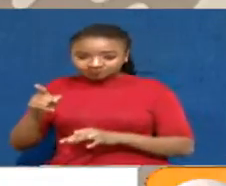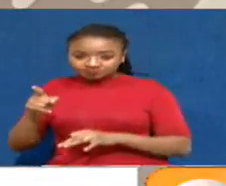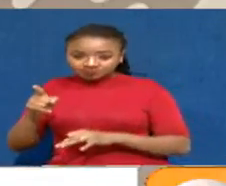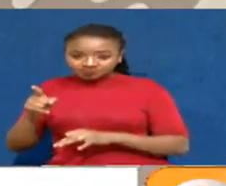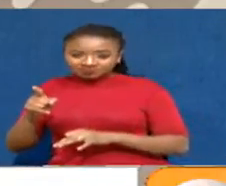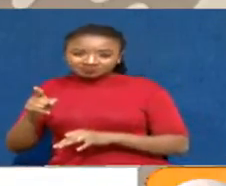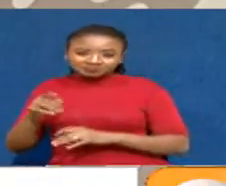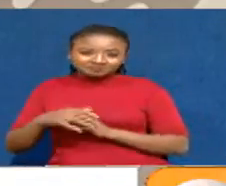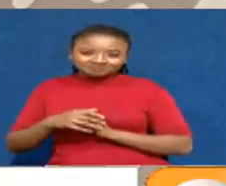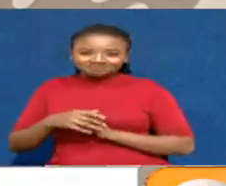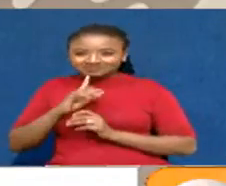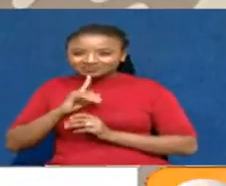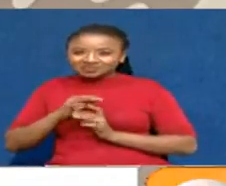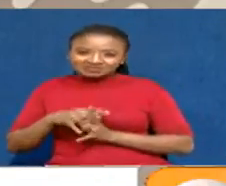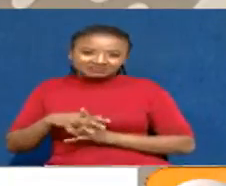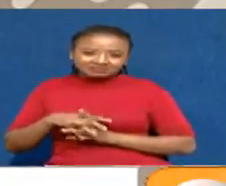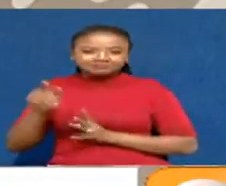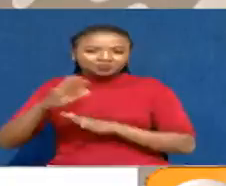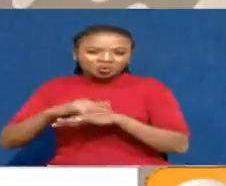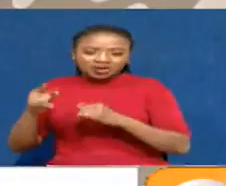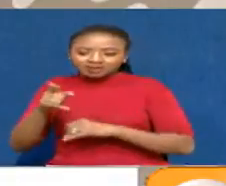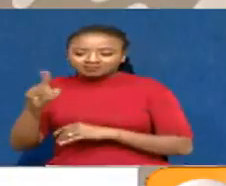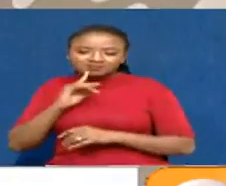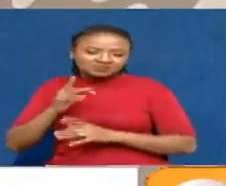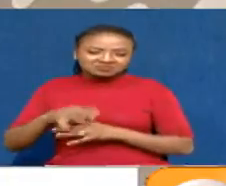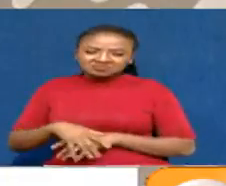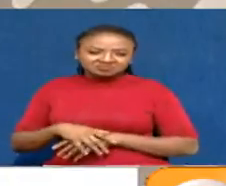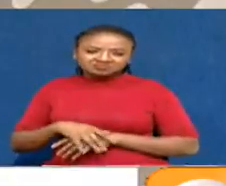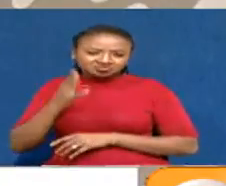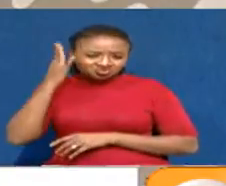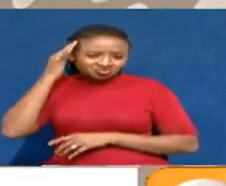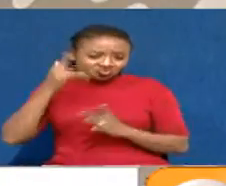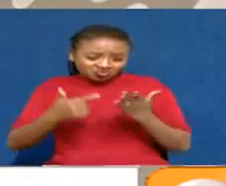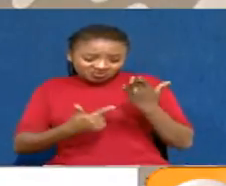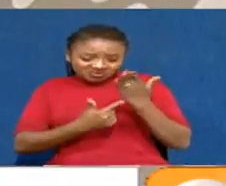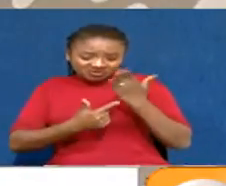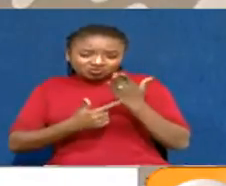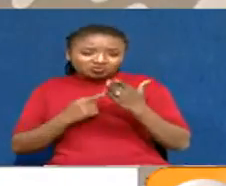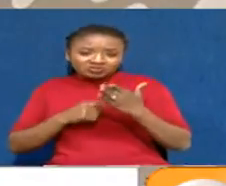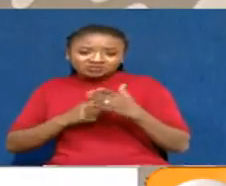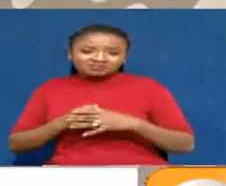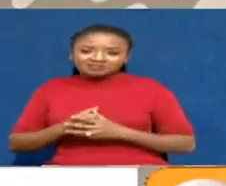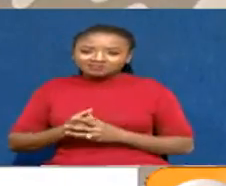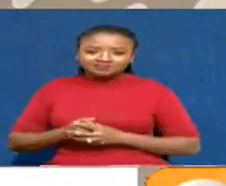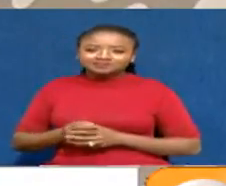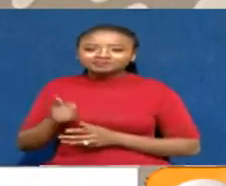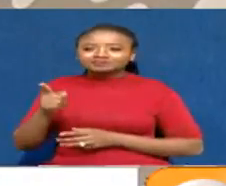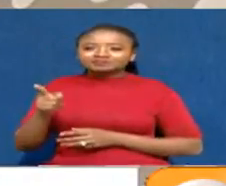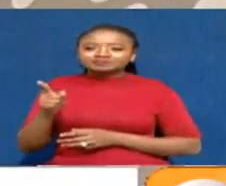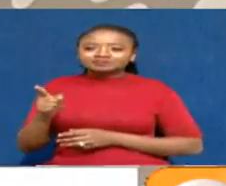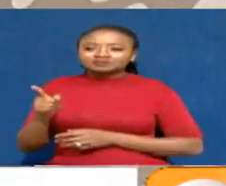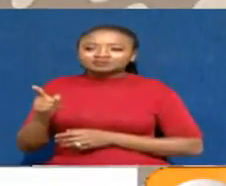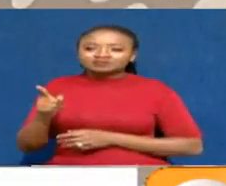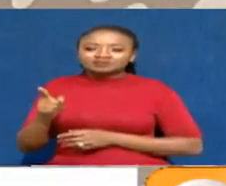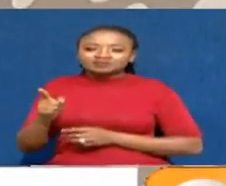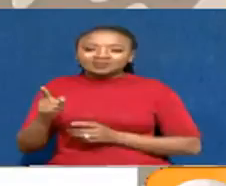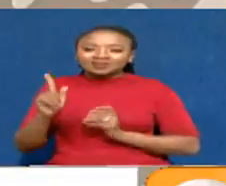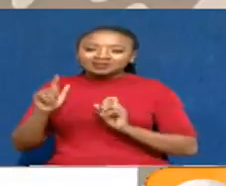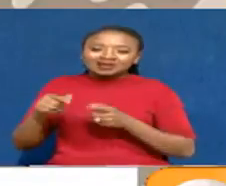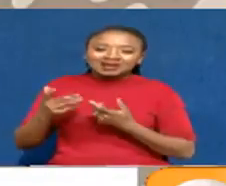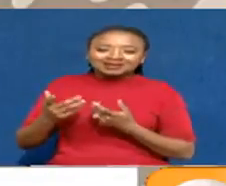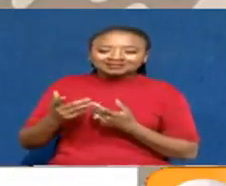you know, the problem now is with technology, they tend to fall or slip through the cracks